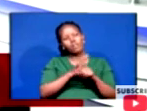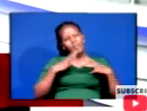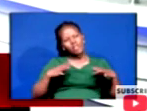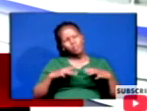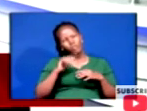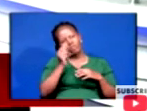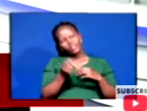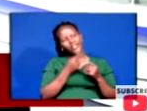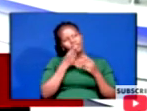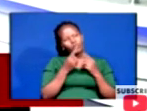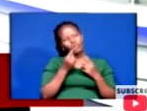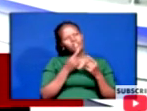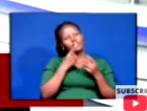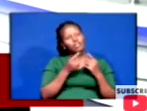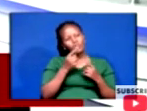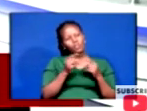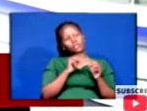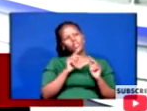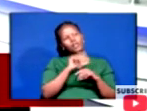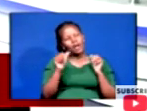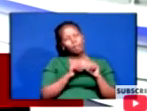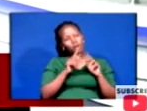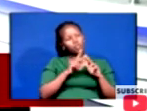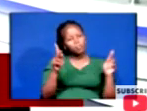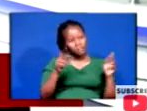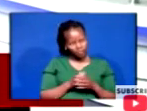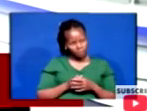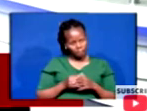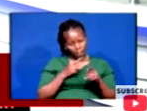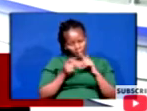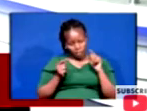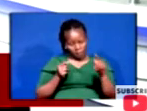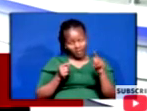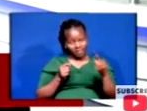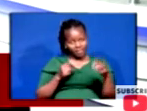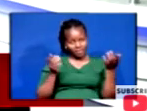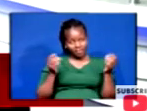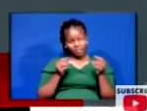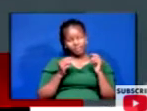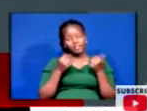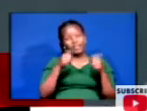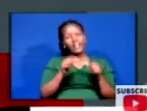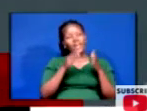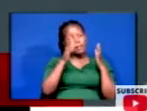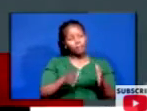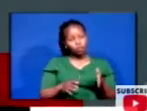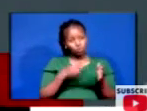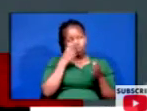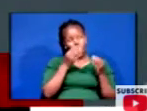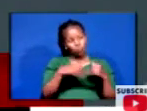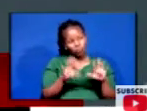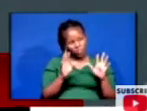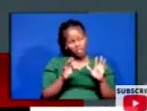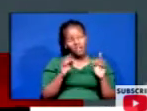currency. But the Ghanaians have put it in such a frame that everybody who loses that election has accepted great